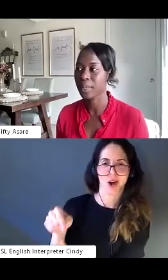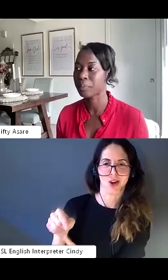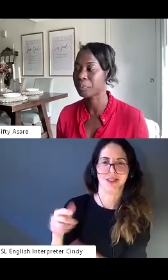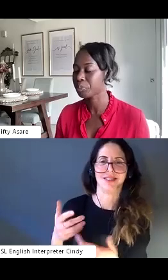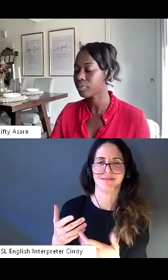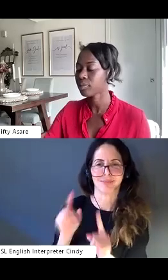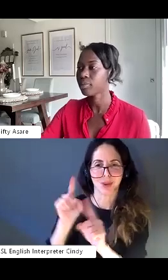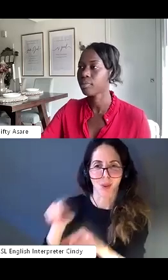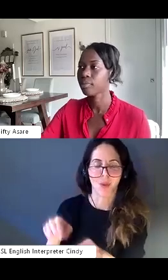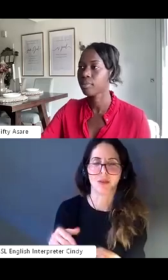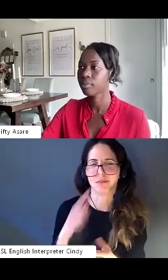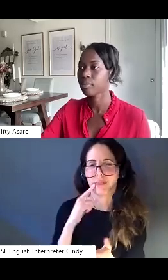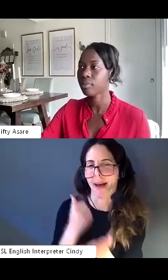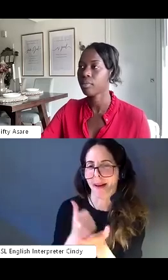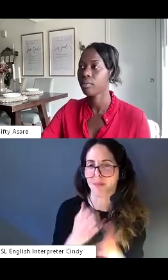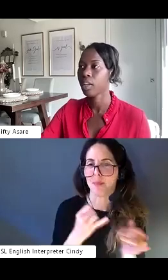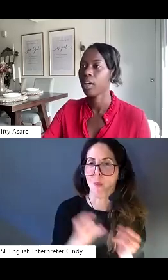individuals as well.